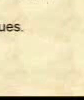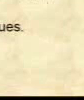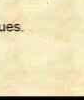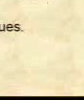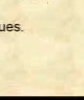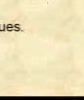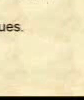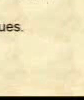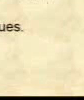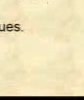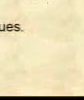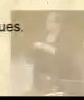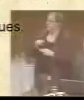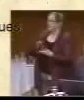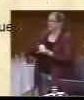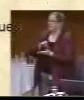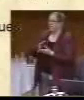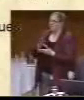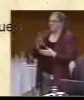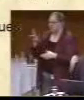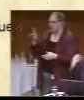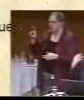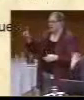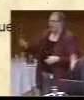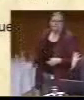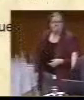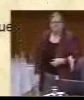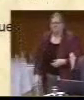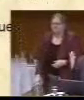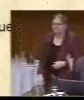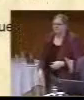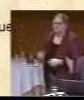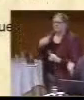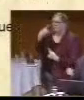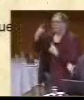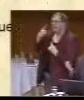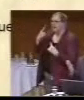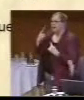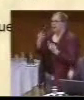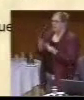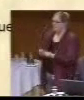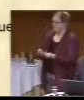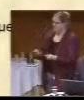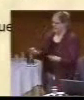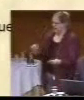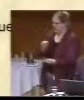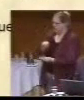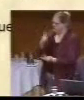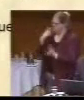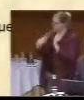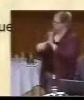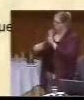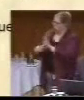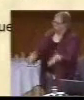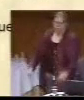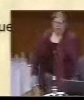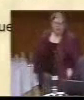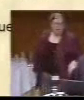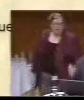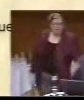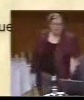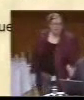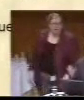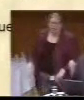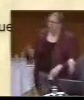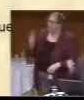When we think about universal design for learning, we think about the materials, which is what I've shown you. But in